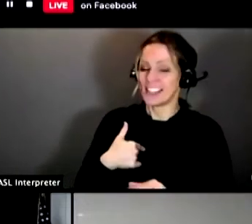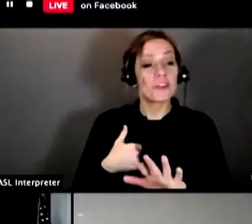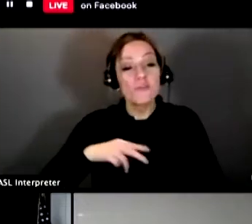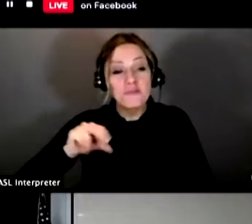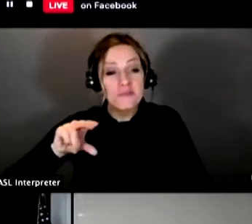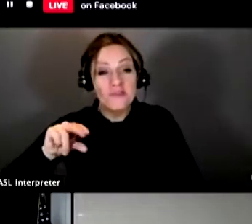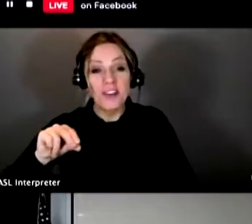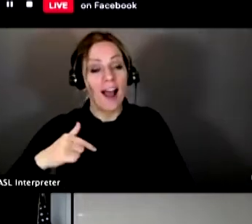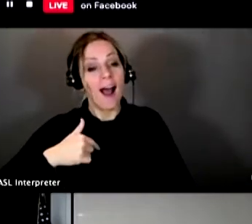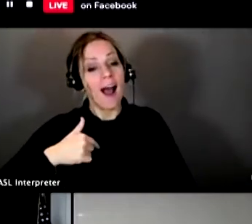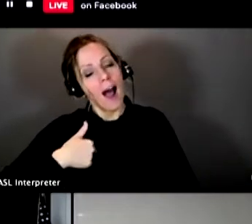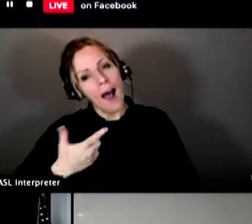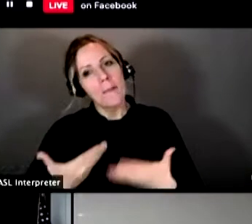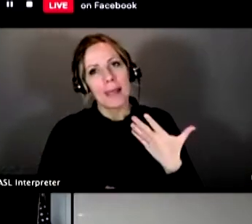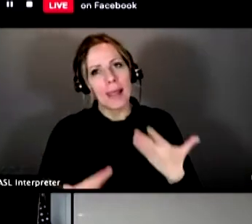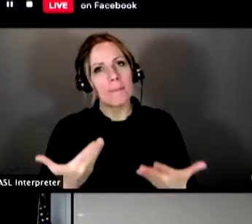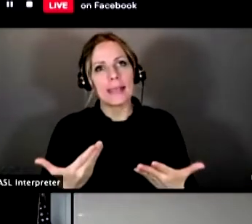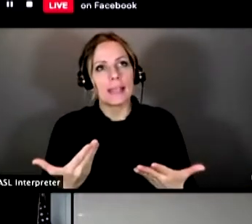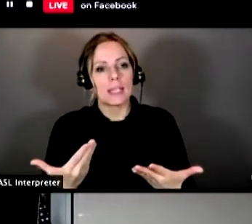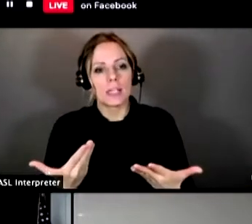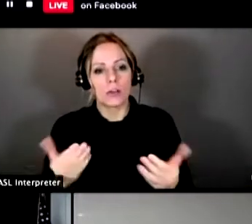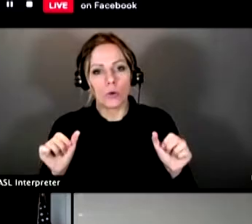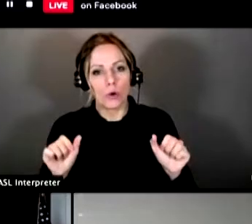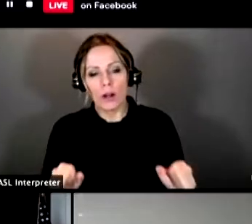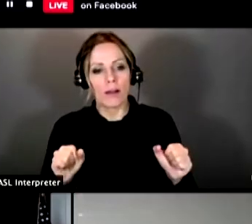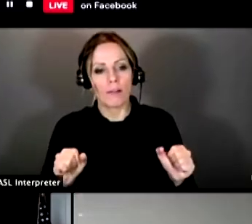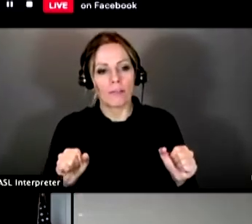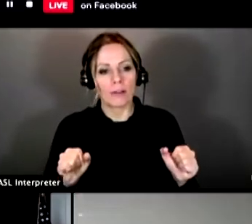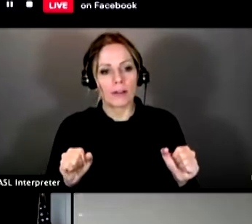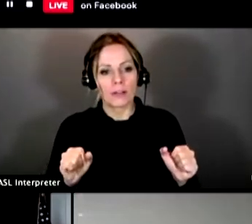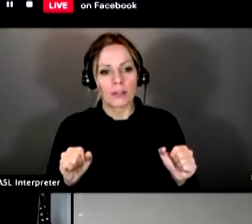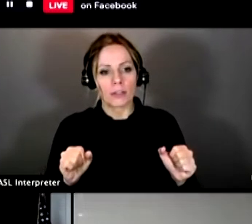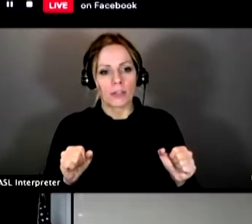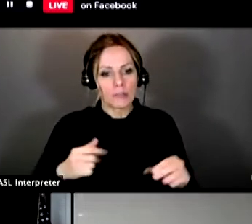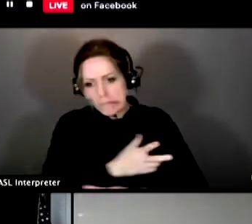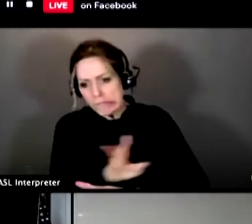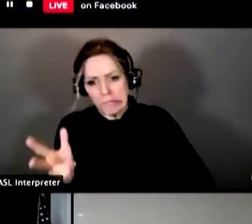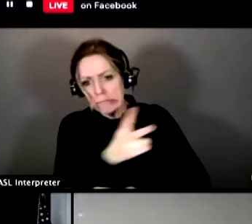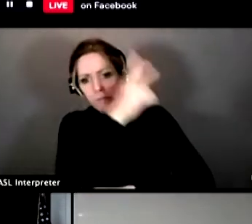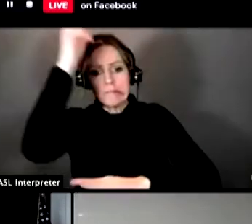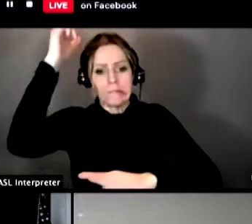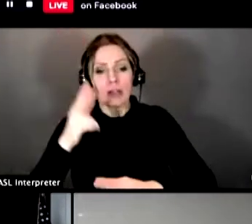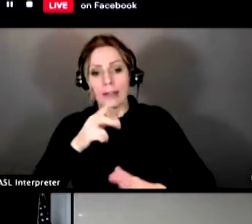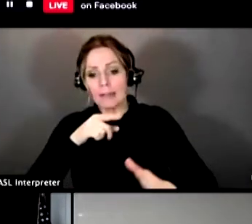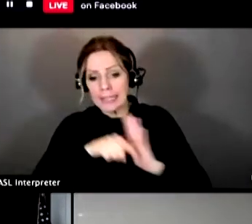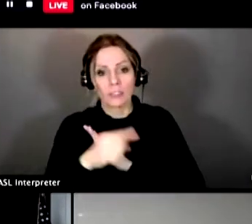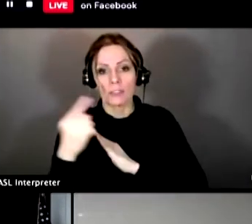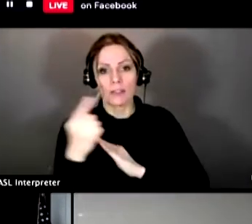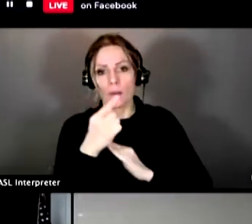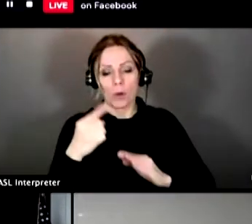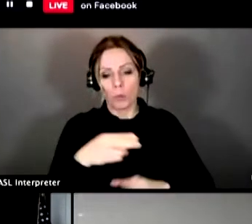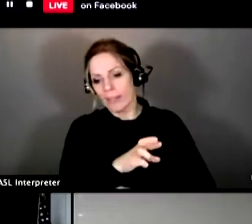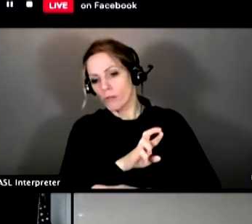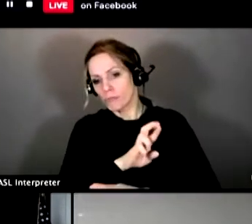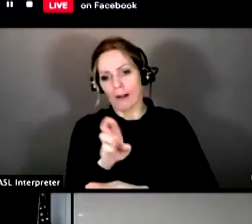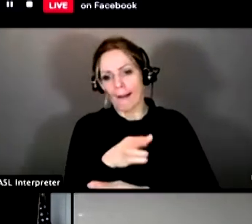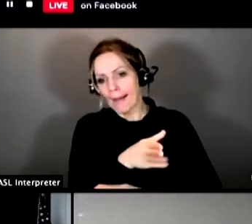I could have maybe like killed somebody doing like a right-hand turn. And I got stopped at a very busy,